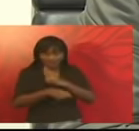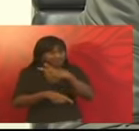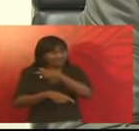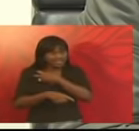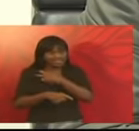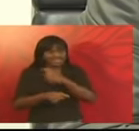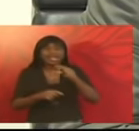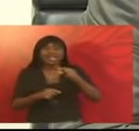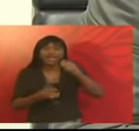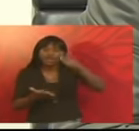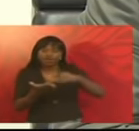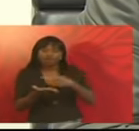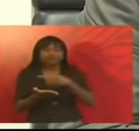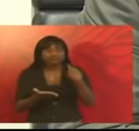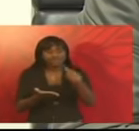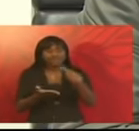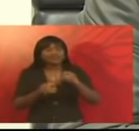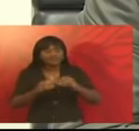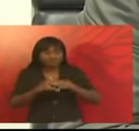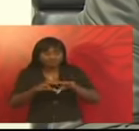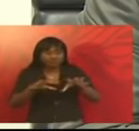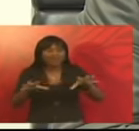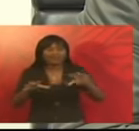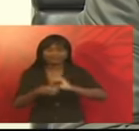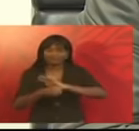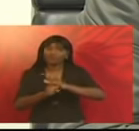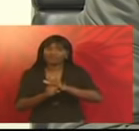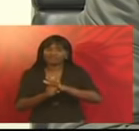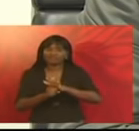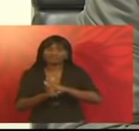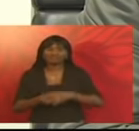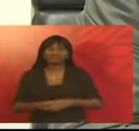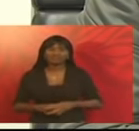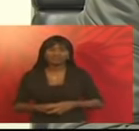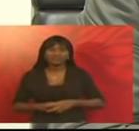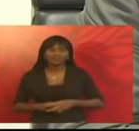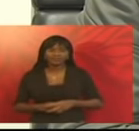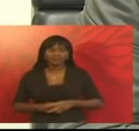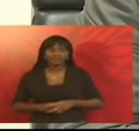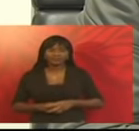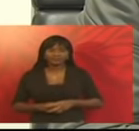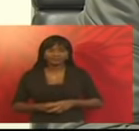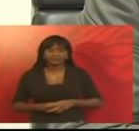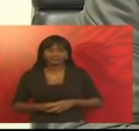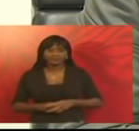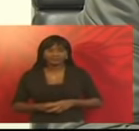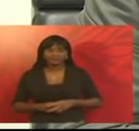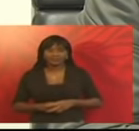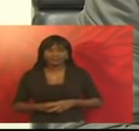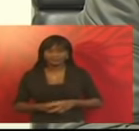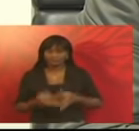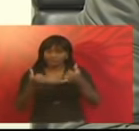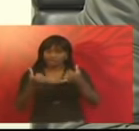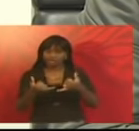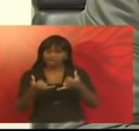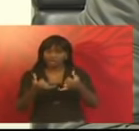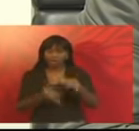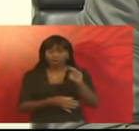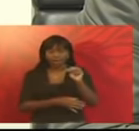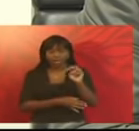lowers the risk through the population of the virus being transmitted from person to person. Now, the messenger